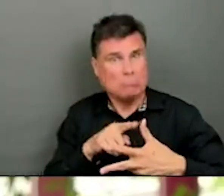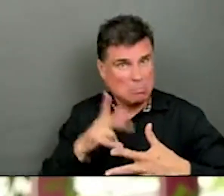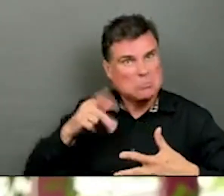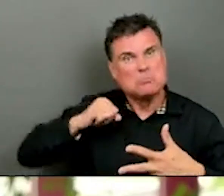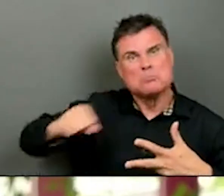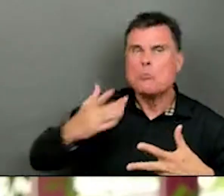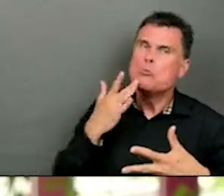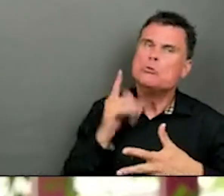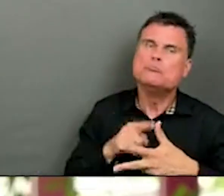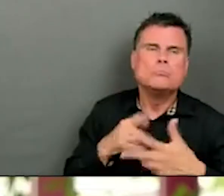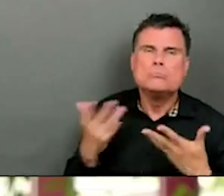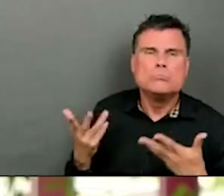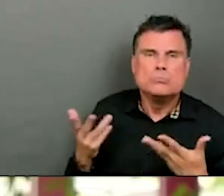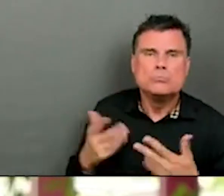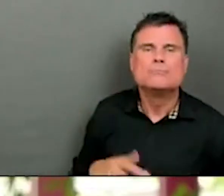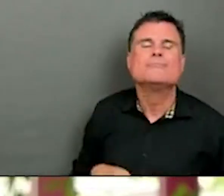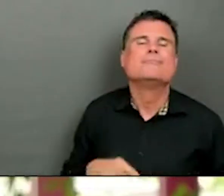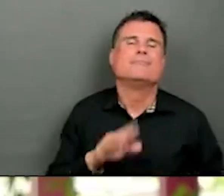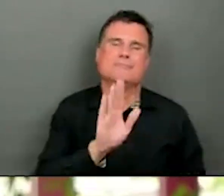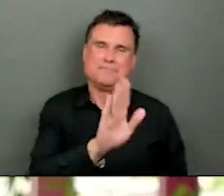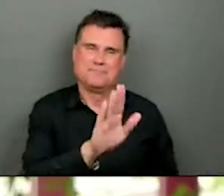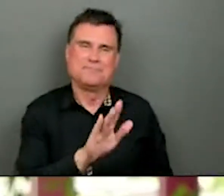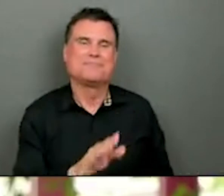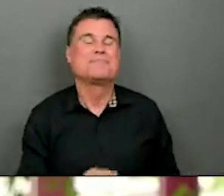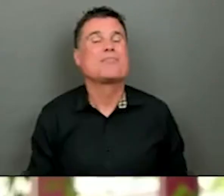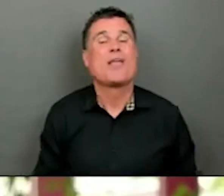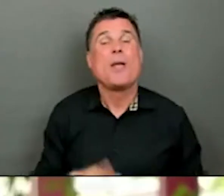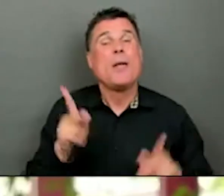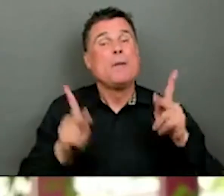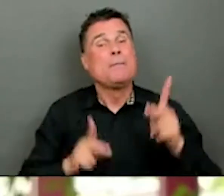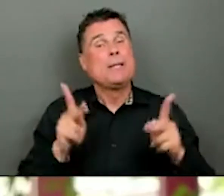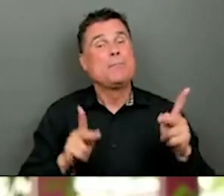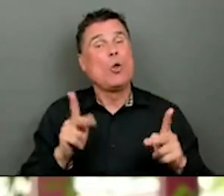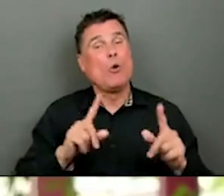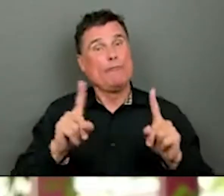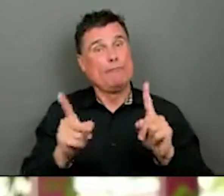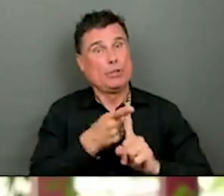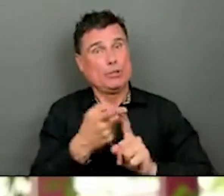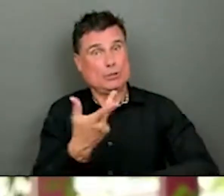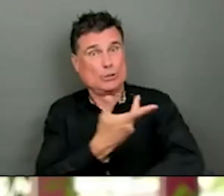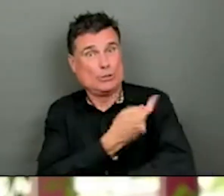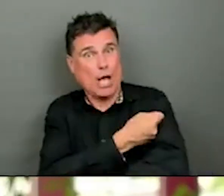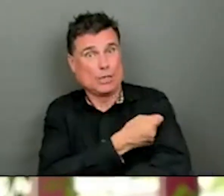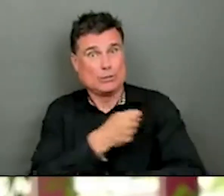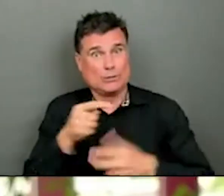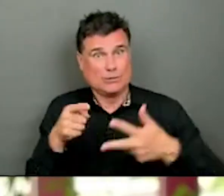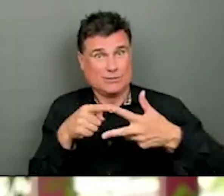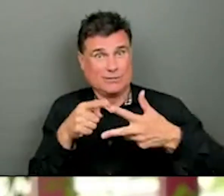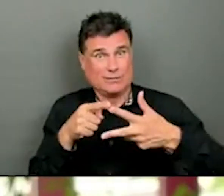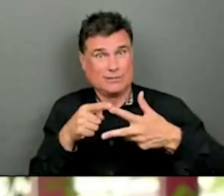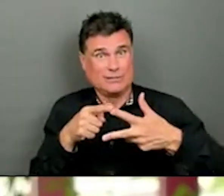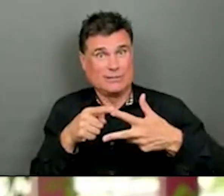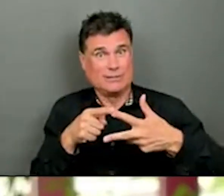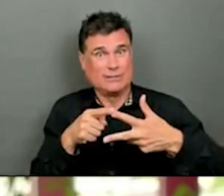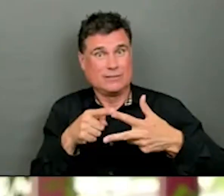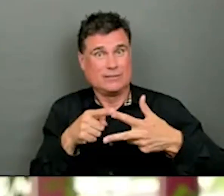shopping in that people who get Moderna are on Team Moderna and people who get Pfizer are on Team Pfizer. And same with